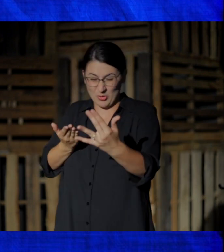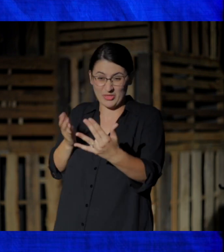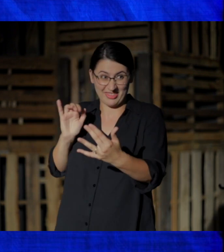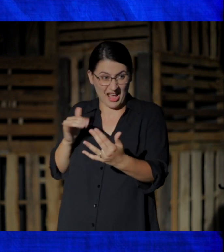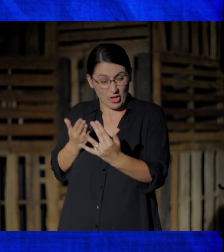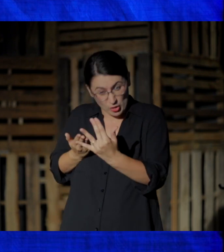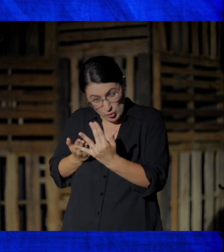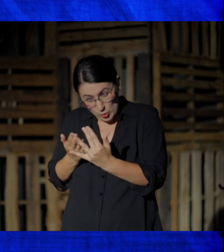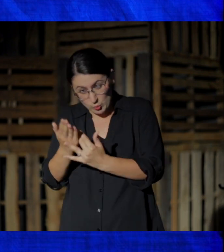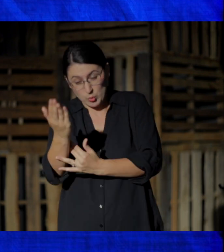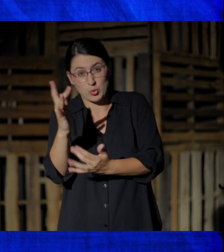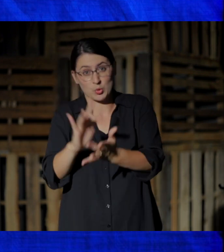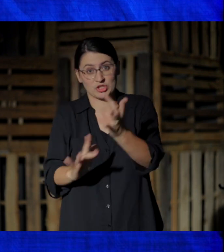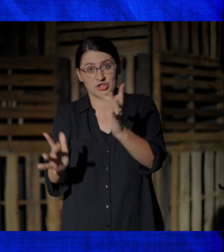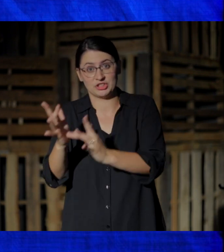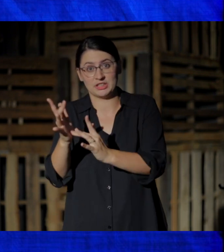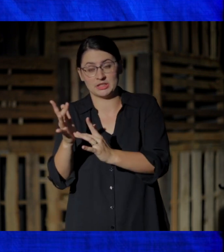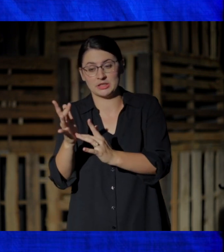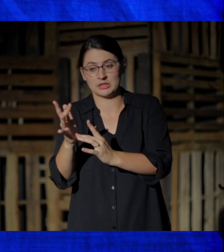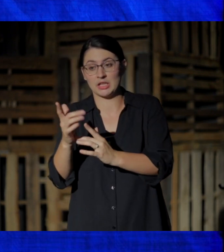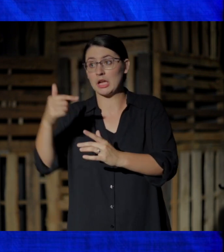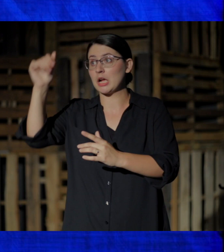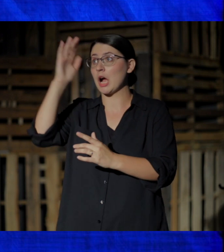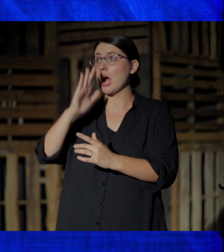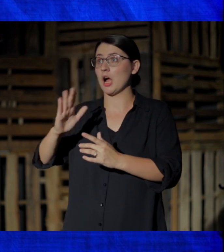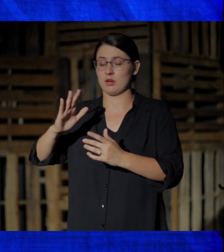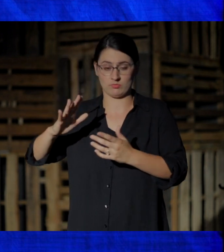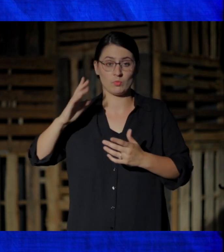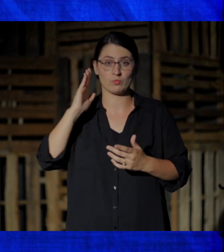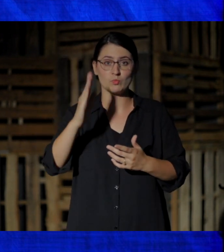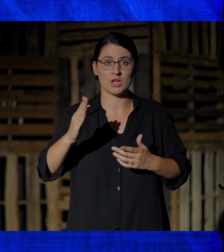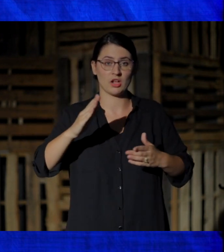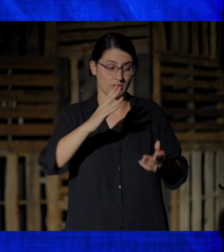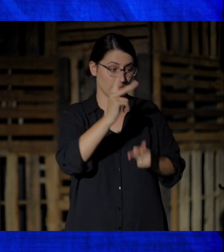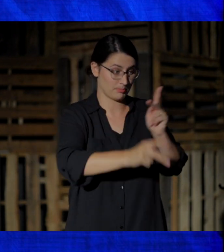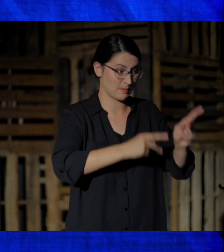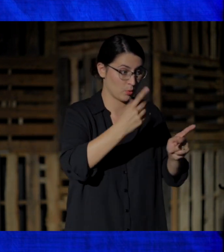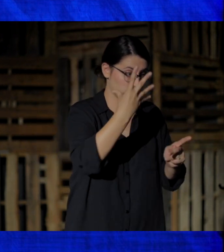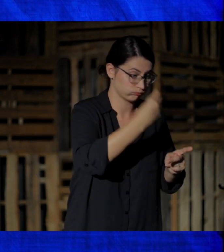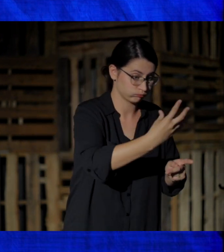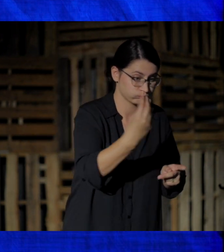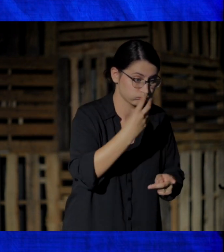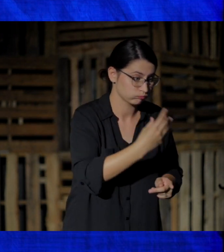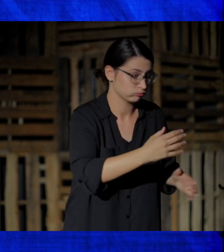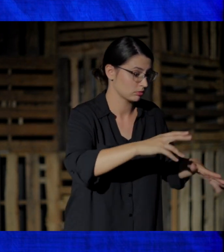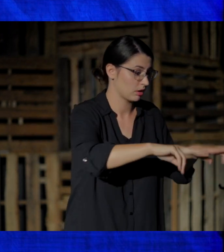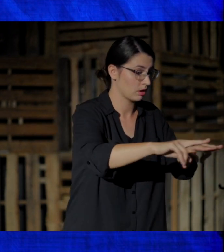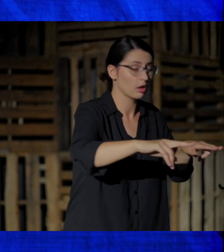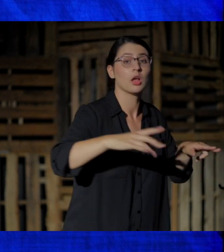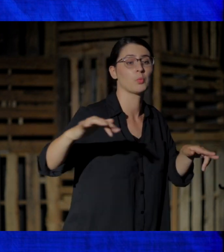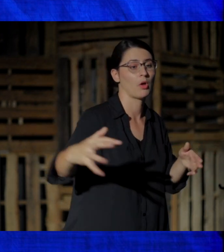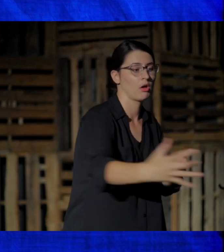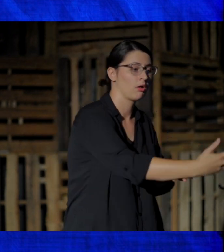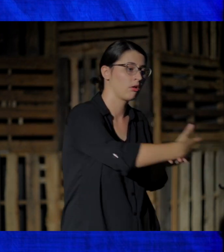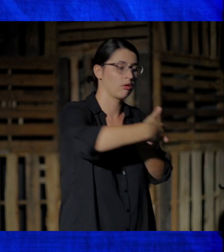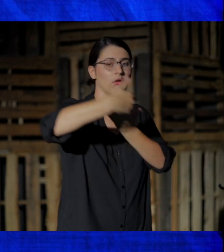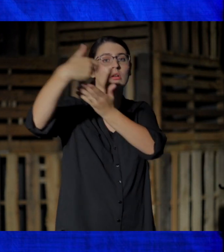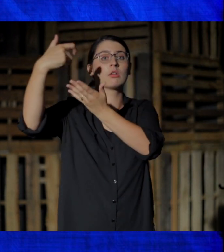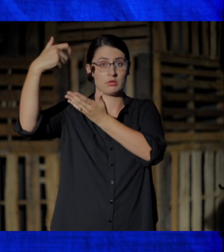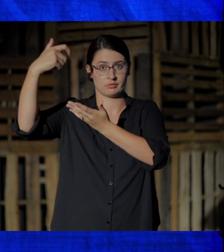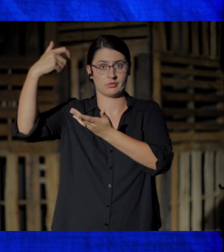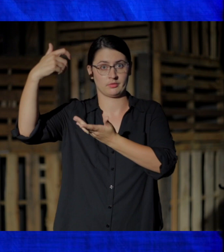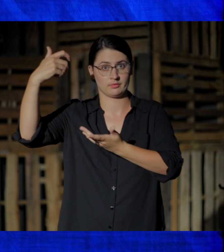bring with him those who have fallen asleep. What is he getting at here? Well, the Father did